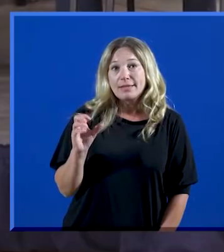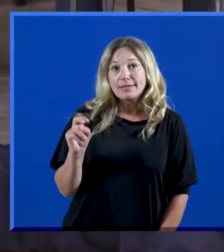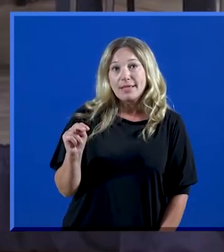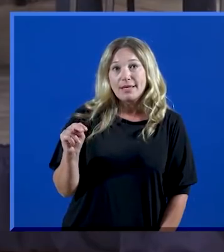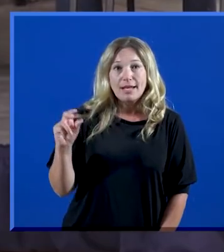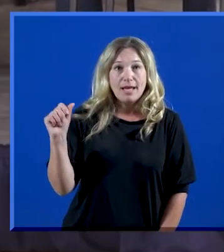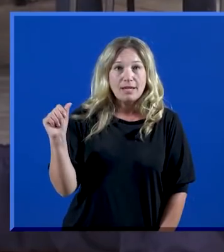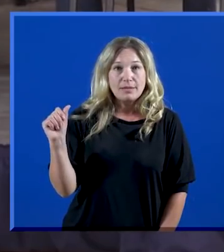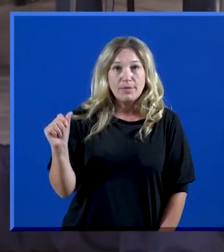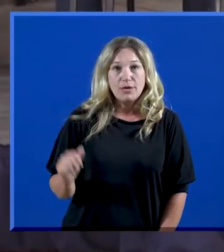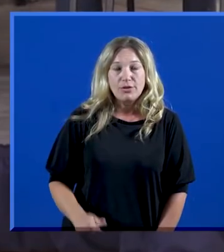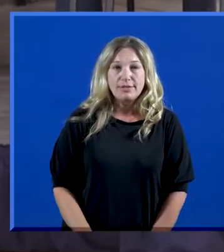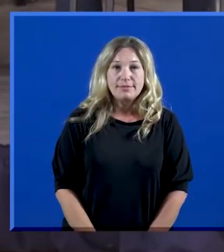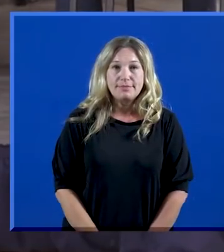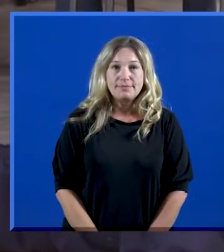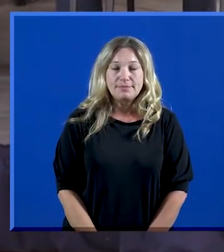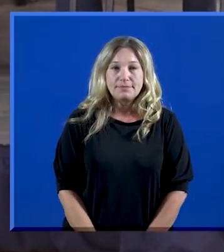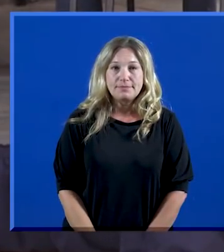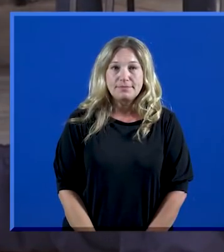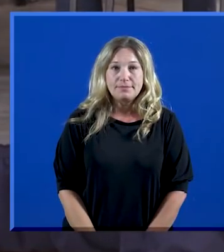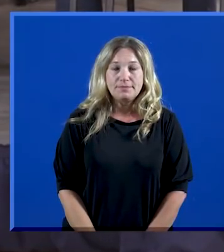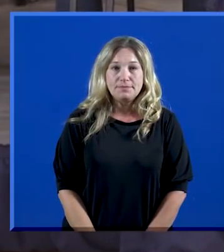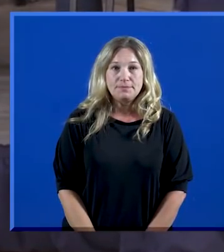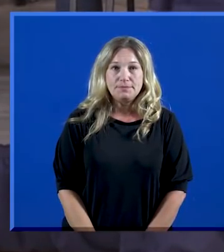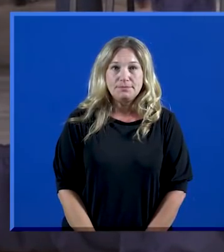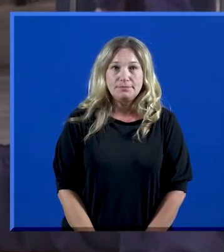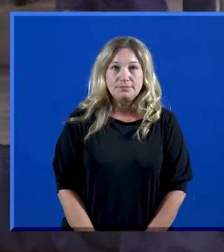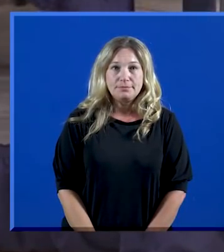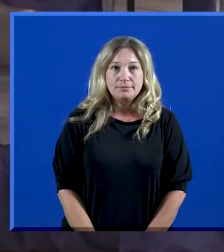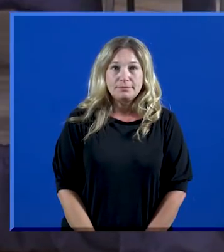Allison Atterbury.